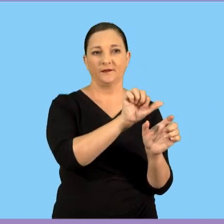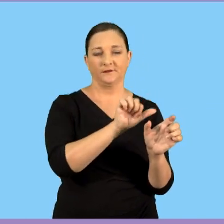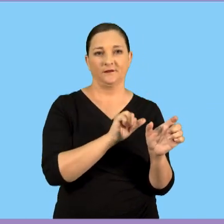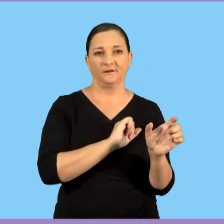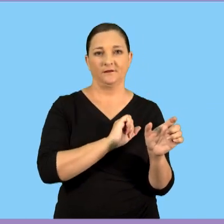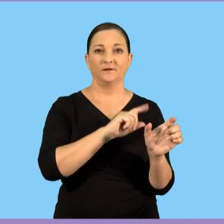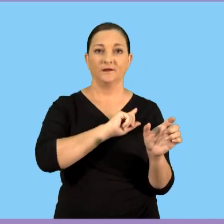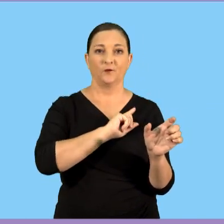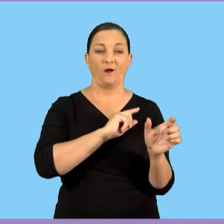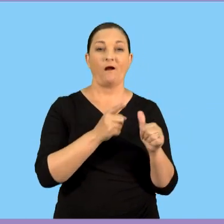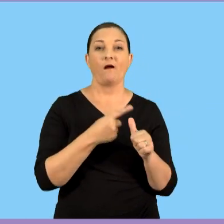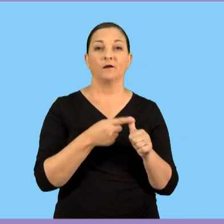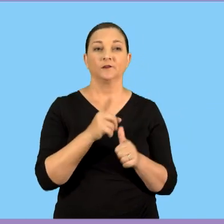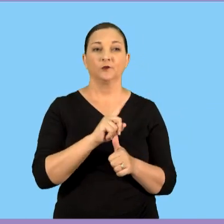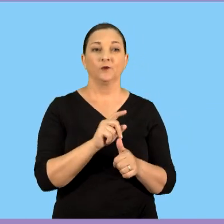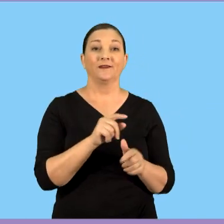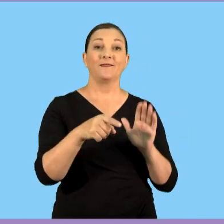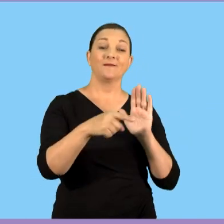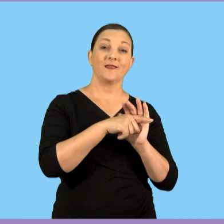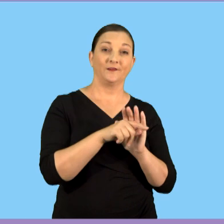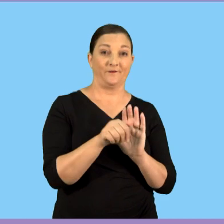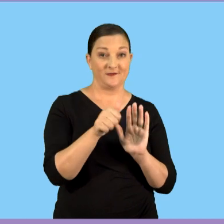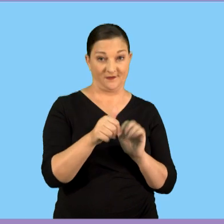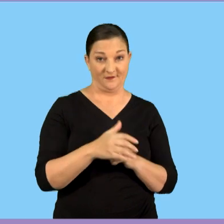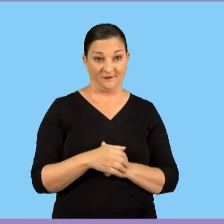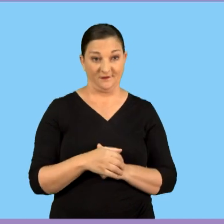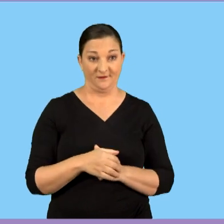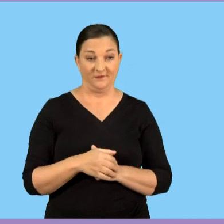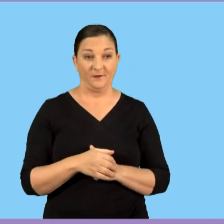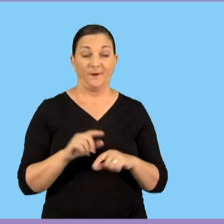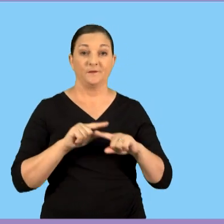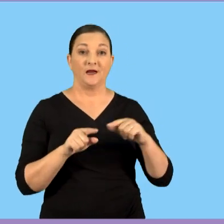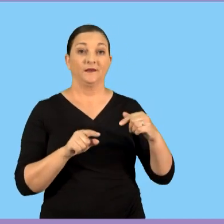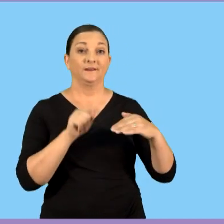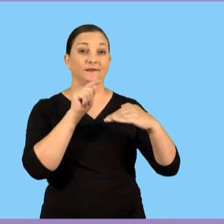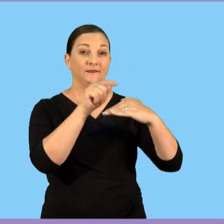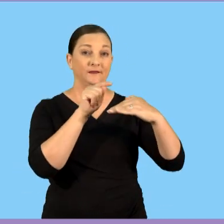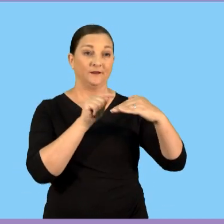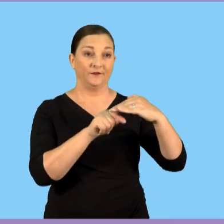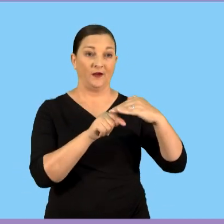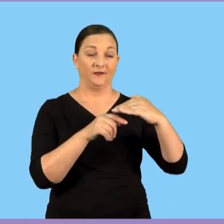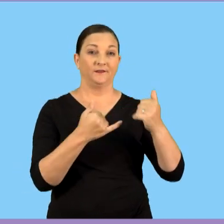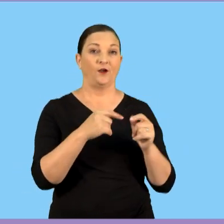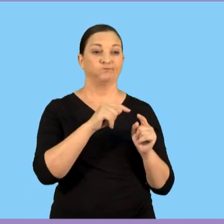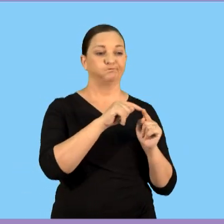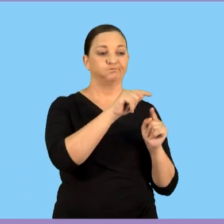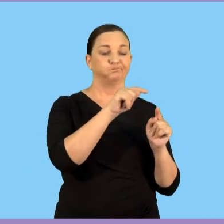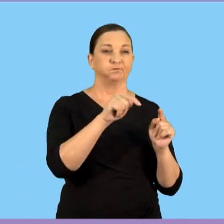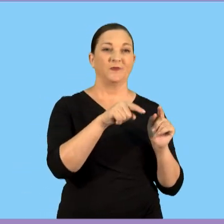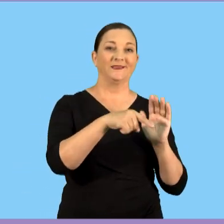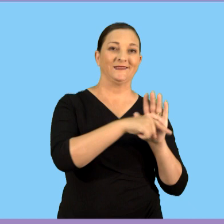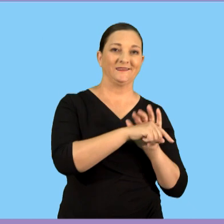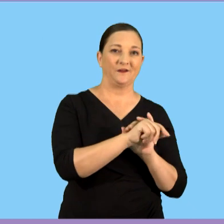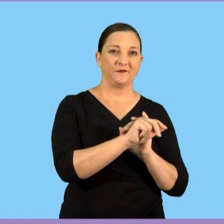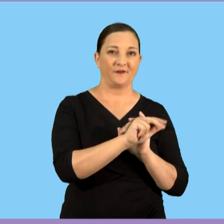36. And that will give us a negative 6. And we are going to divide this by